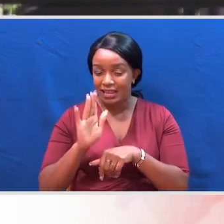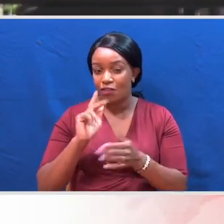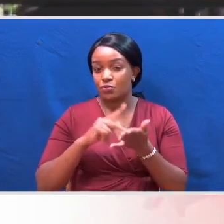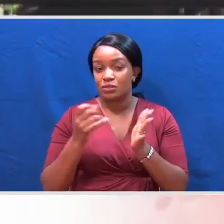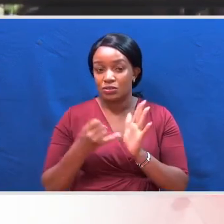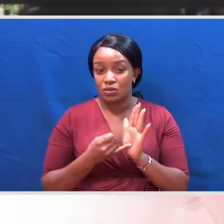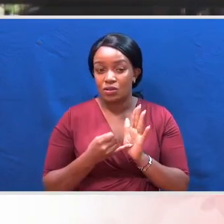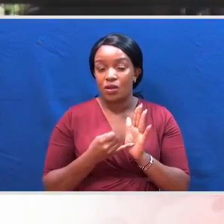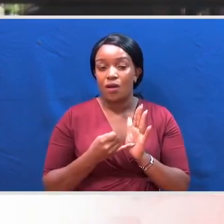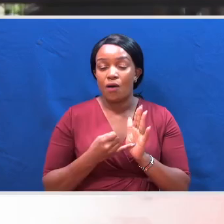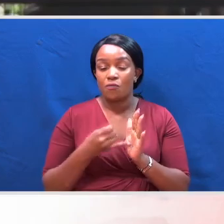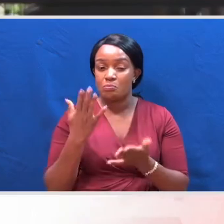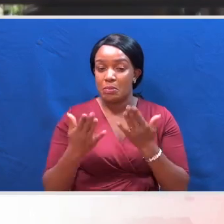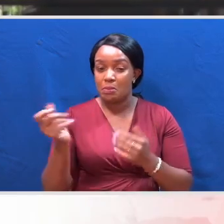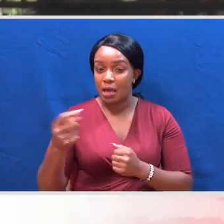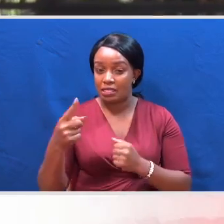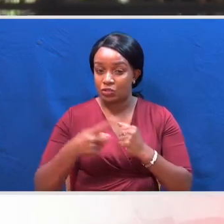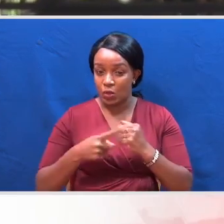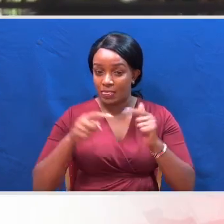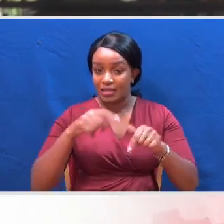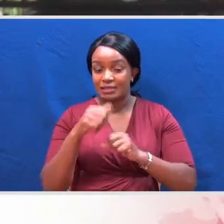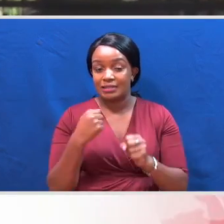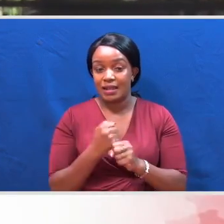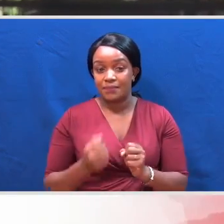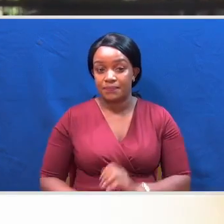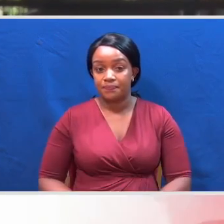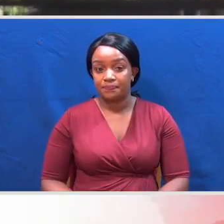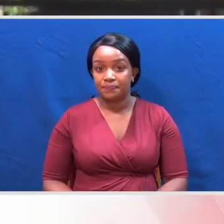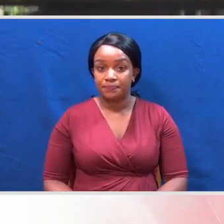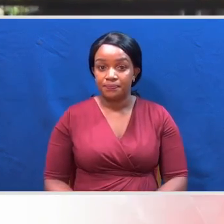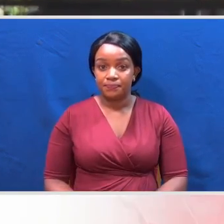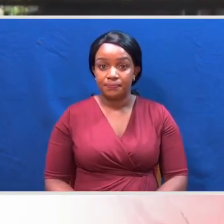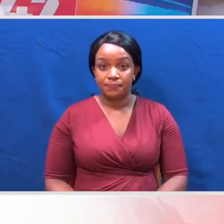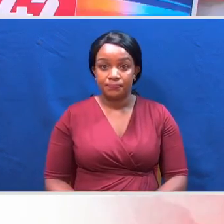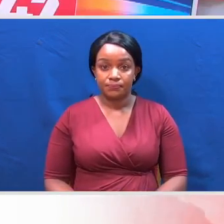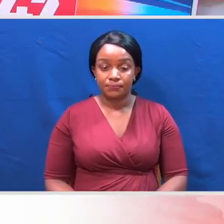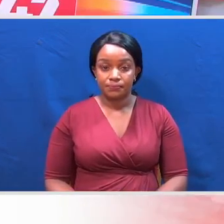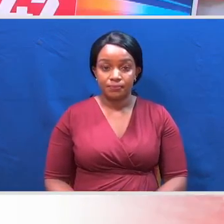June this year. Josh Onsare, TV 47, Kiambu County.